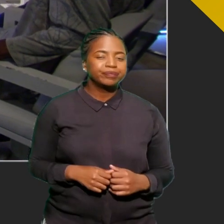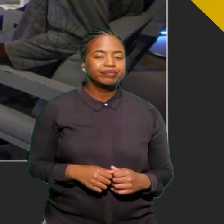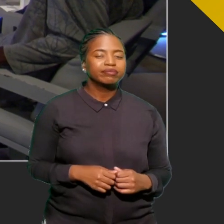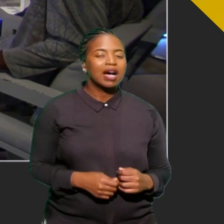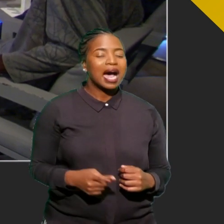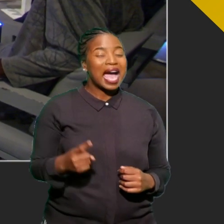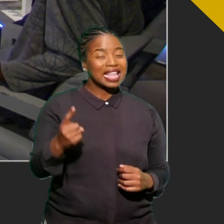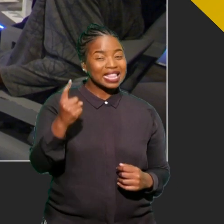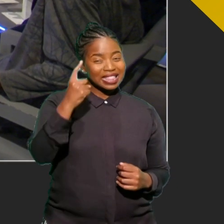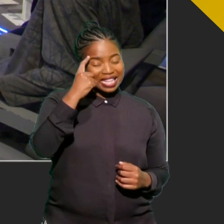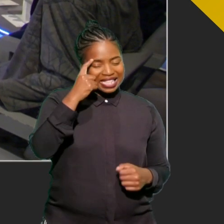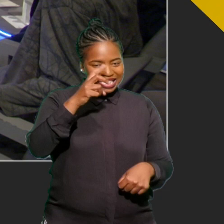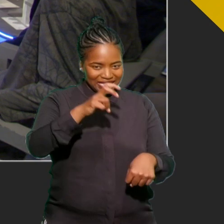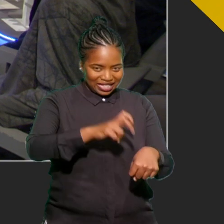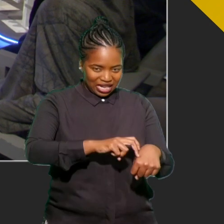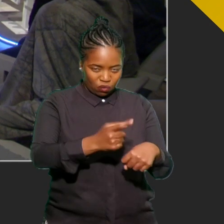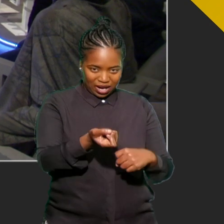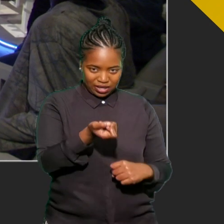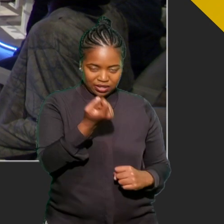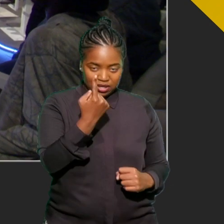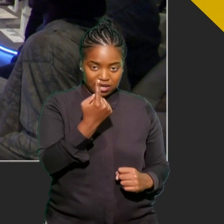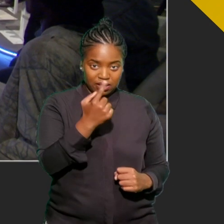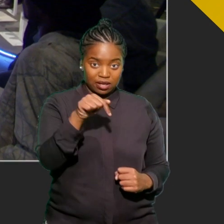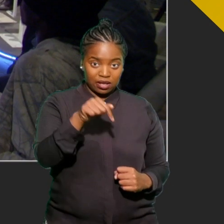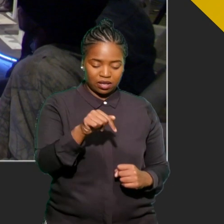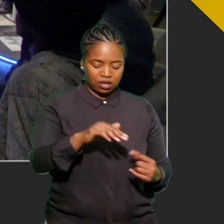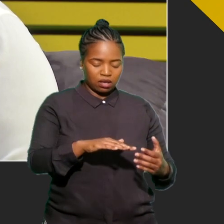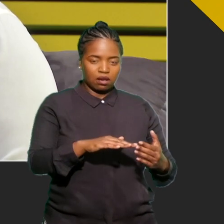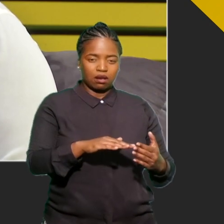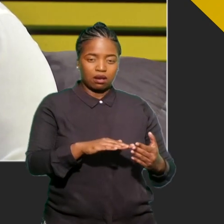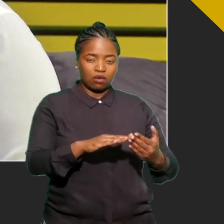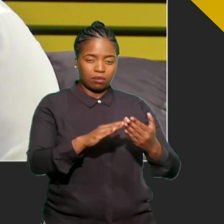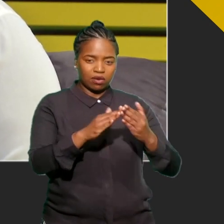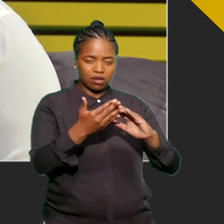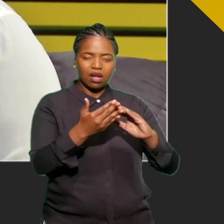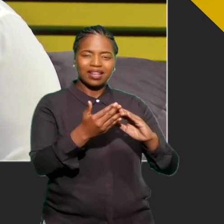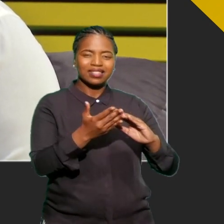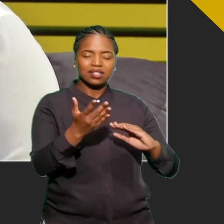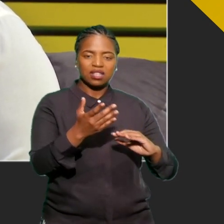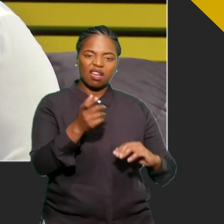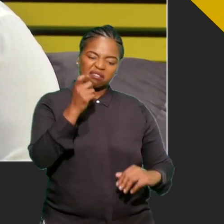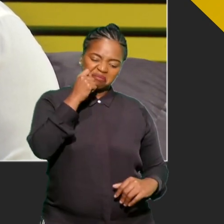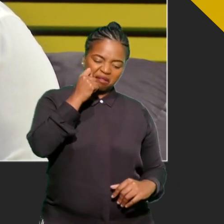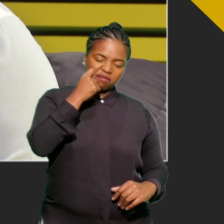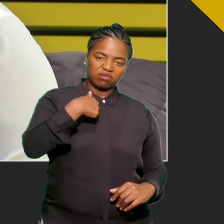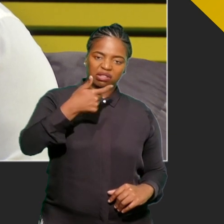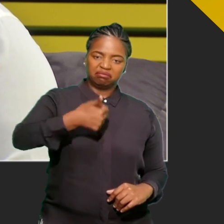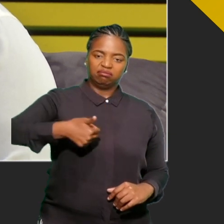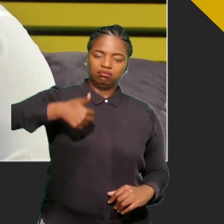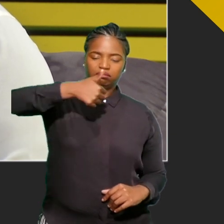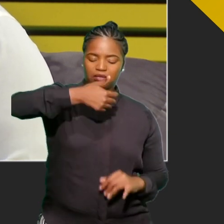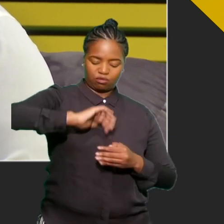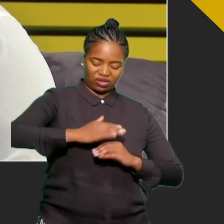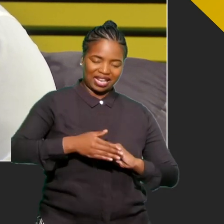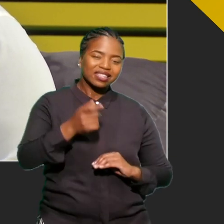very large extent, we need to understand that our society is very patriarchal. Our society will protect